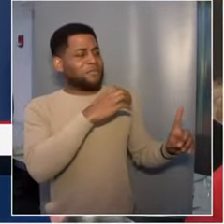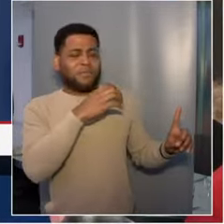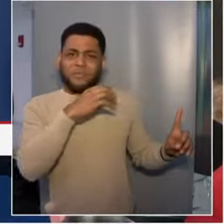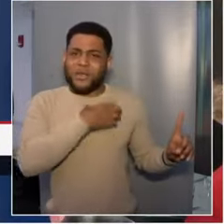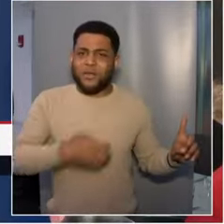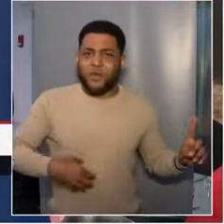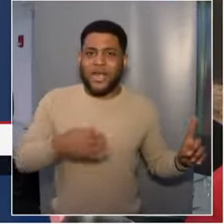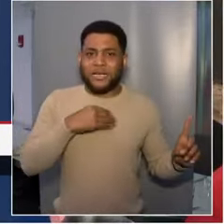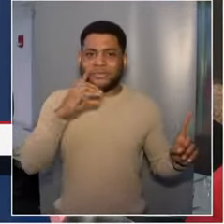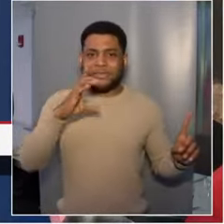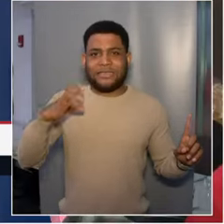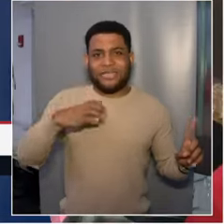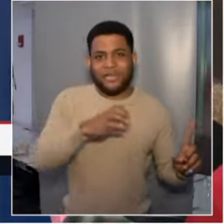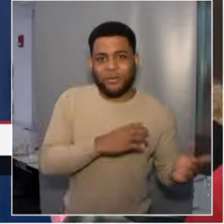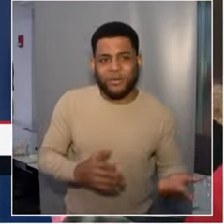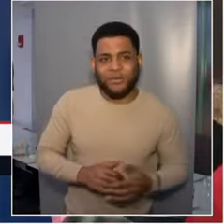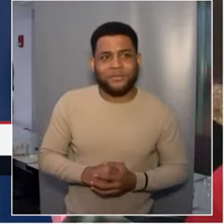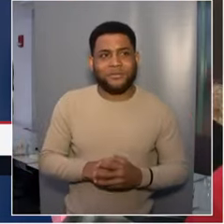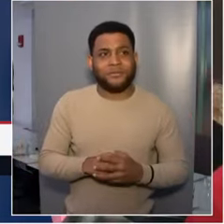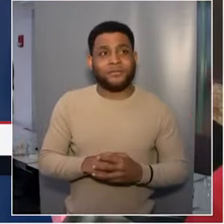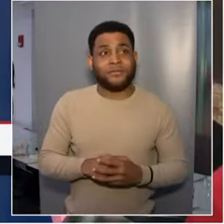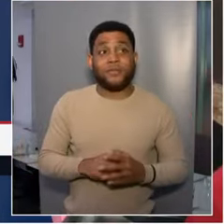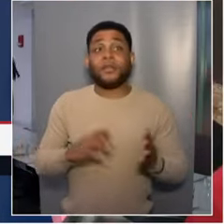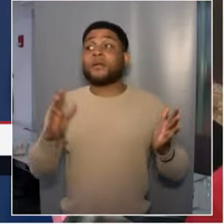Hold on, guys. Hold on. I'm sorry.